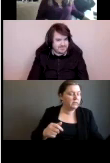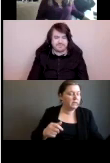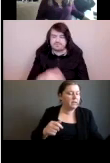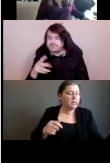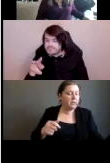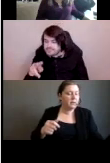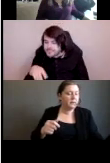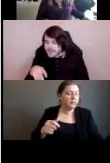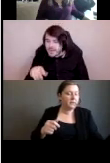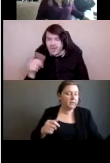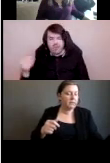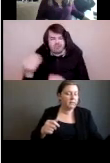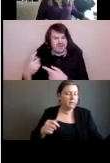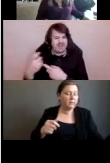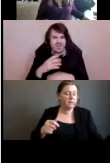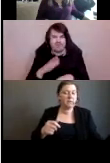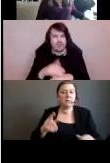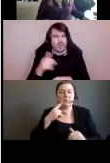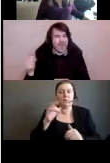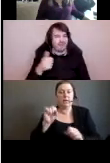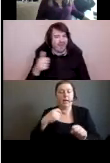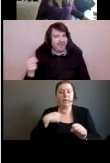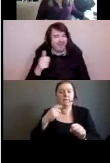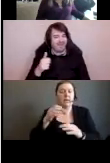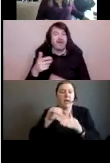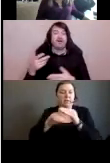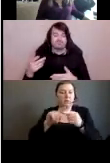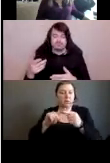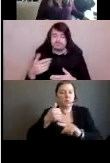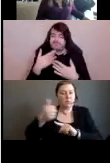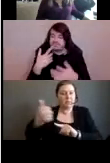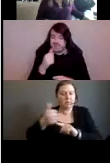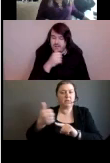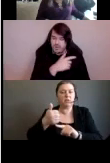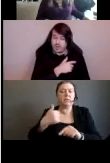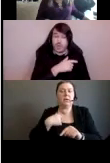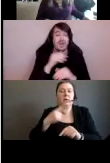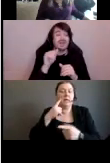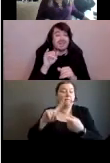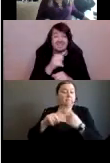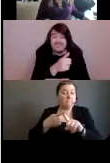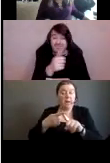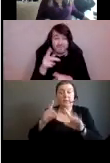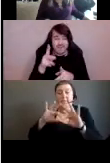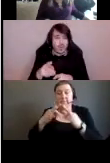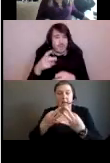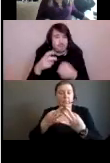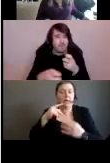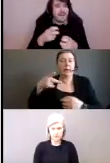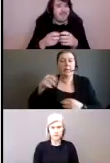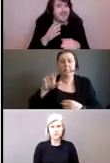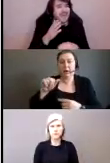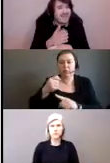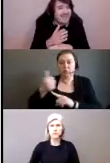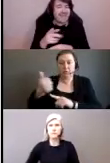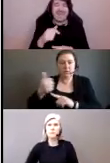have access to transportation, their own, or with a family member or friend or paratranspo,